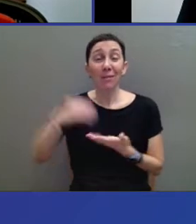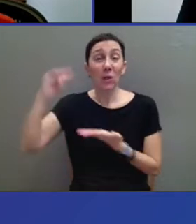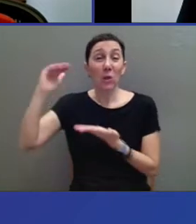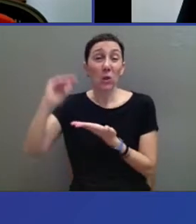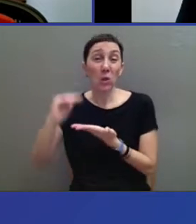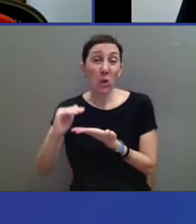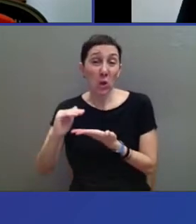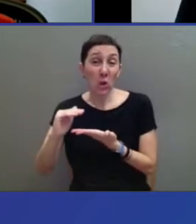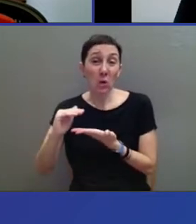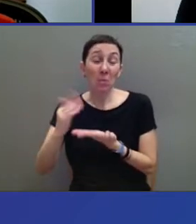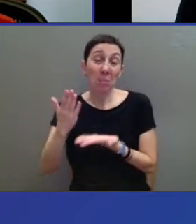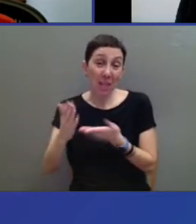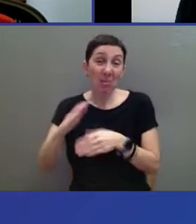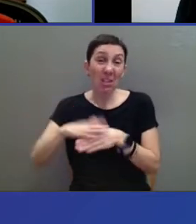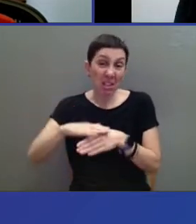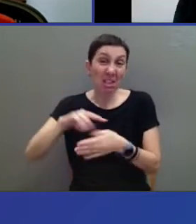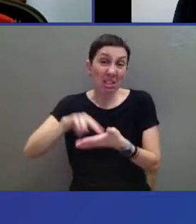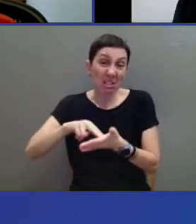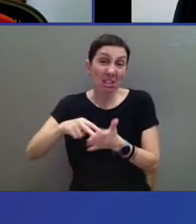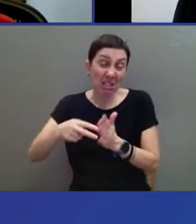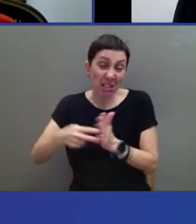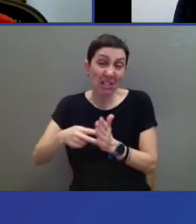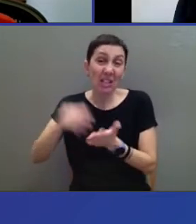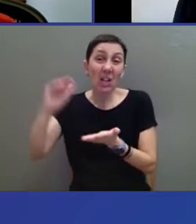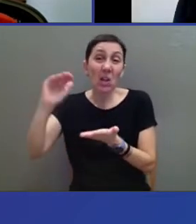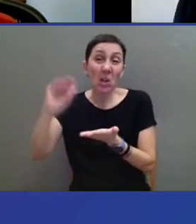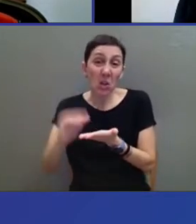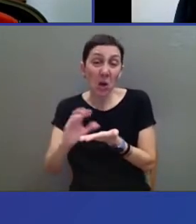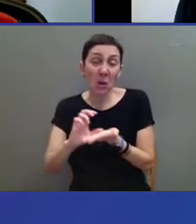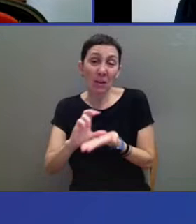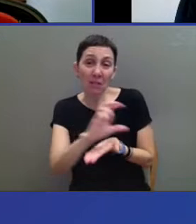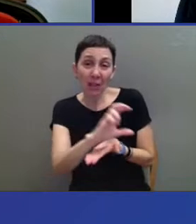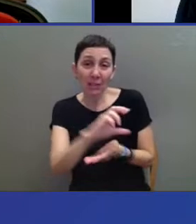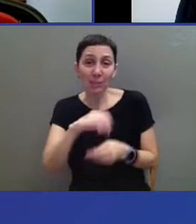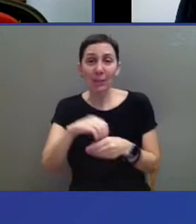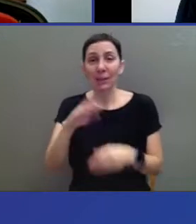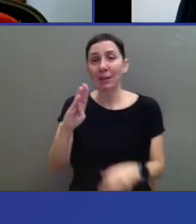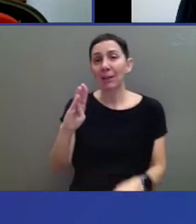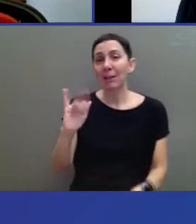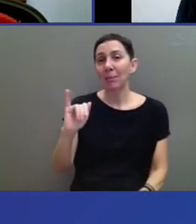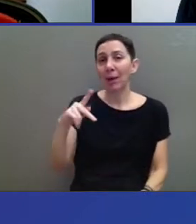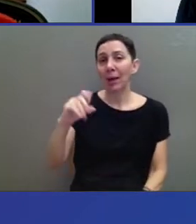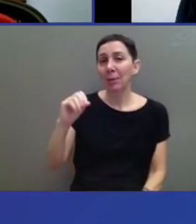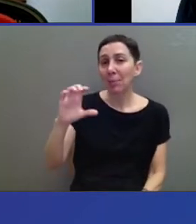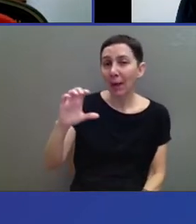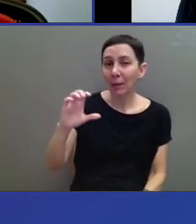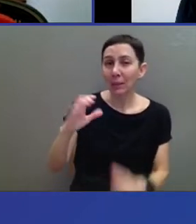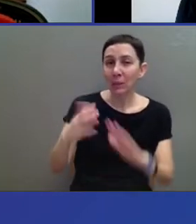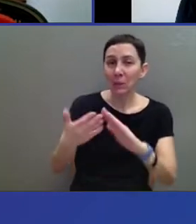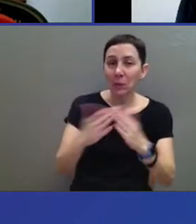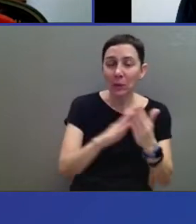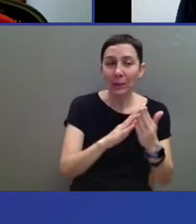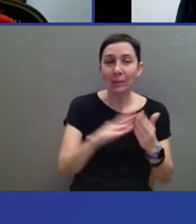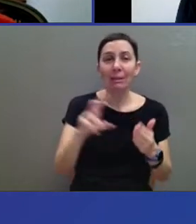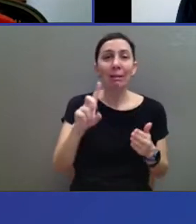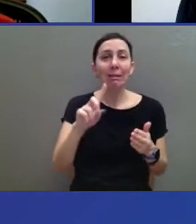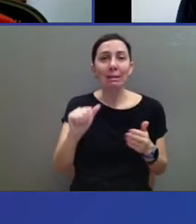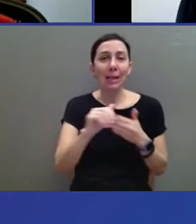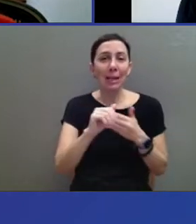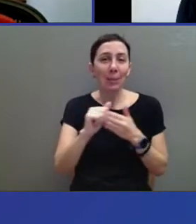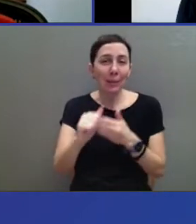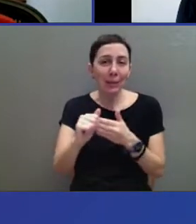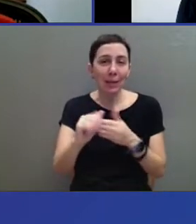intentional underinvestment, right? In BIPOC communities, in disabled-led organizations,